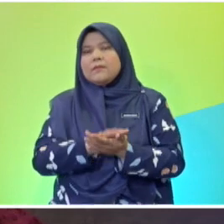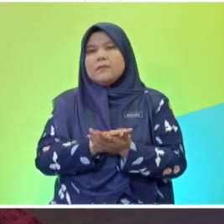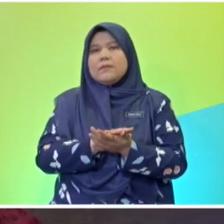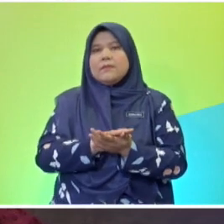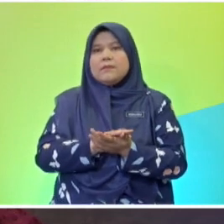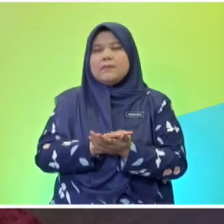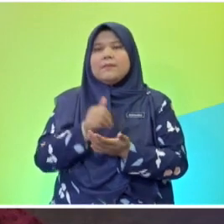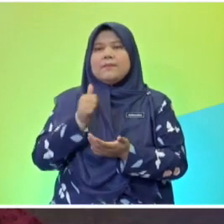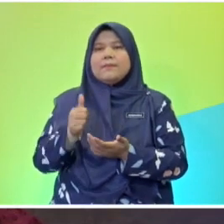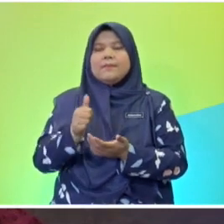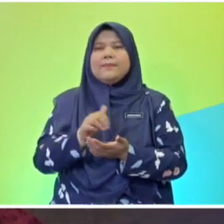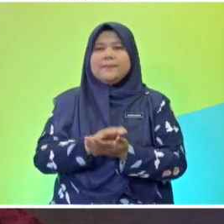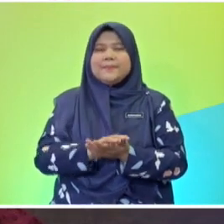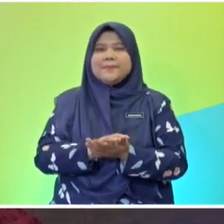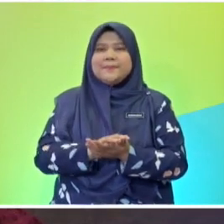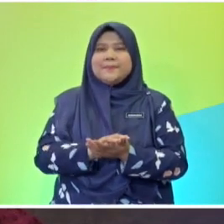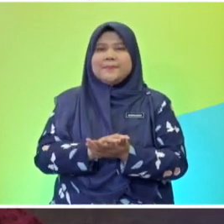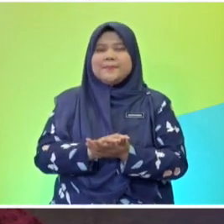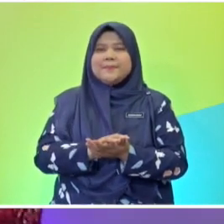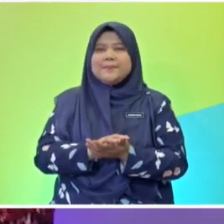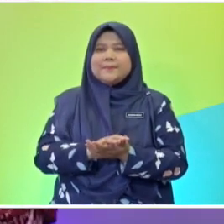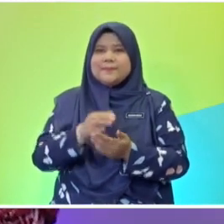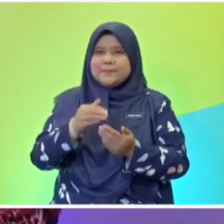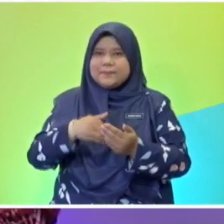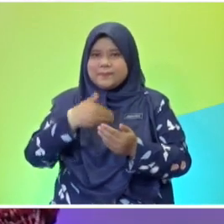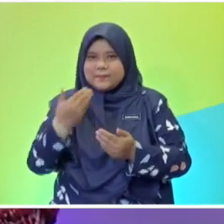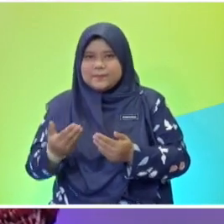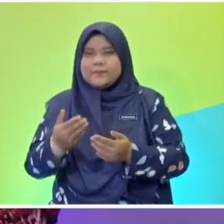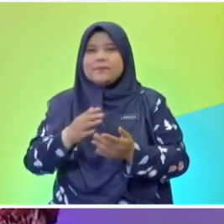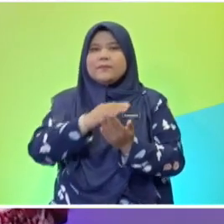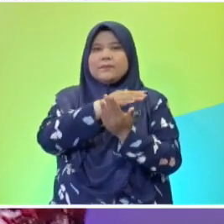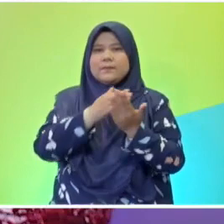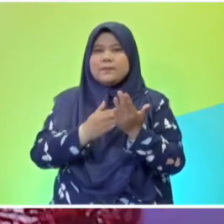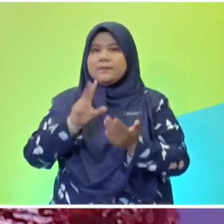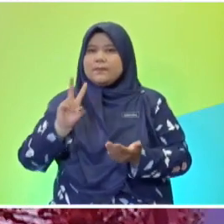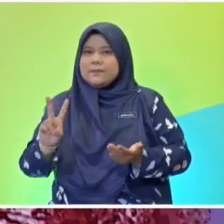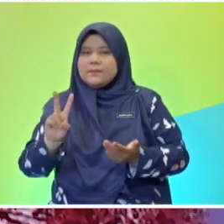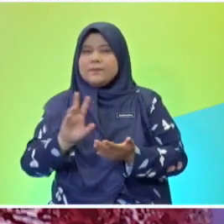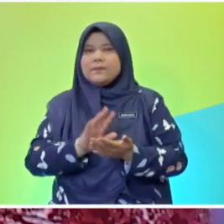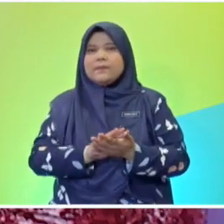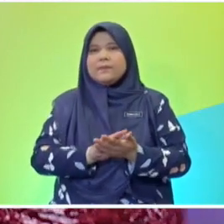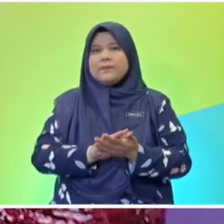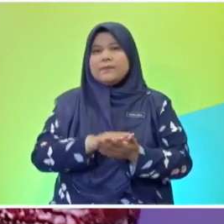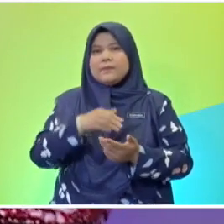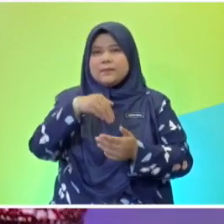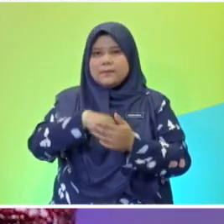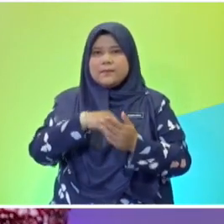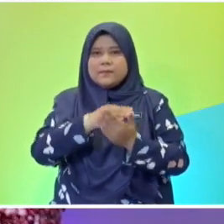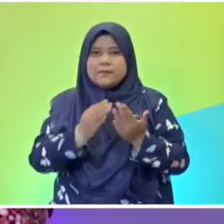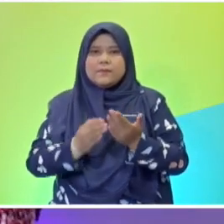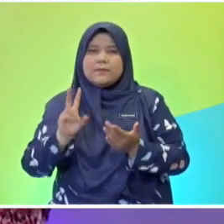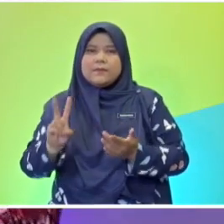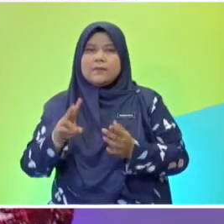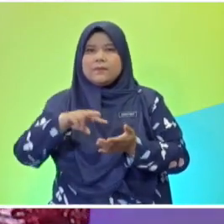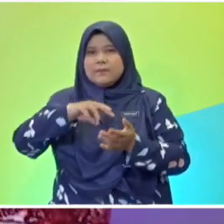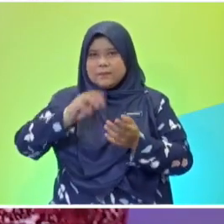Okay. Nice. Alright, nice try. Okay, moving on to part 2. Alright. Okay, in part 2, the students are going